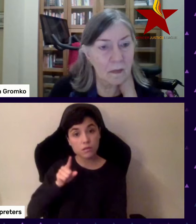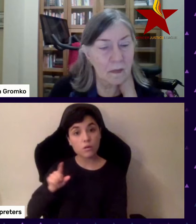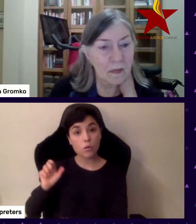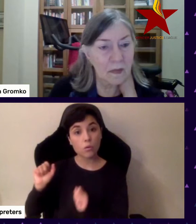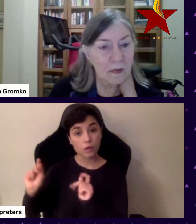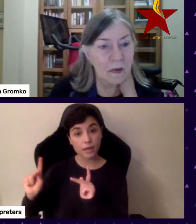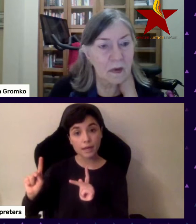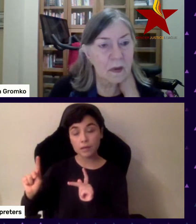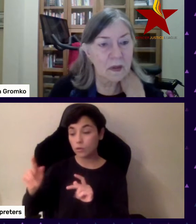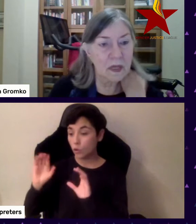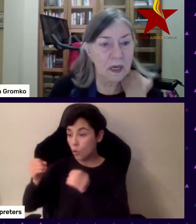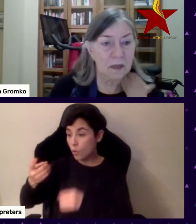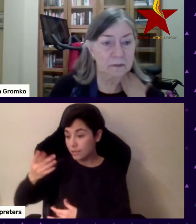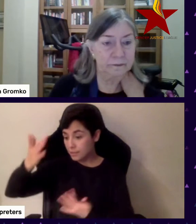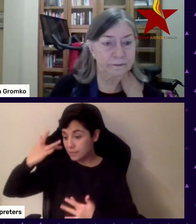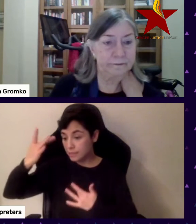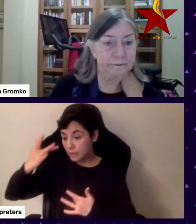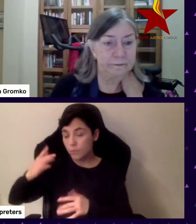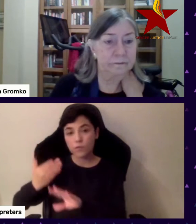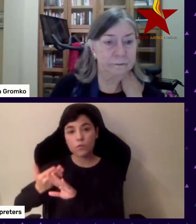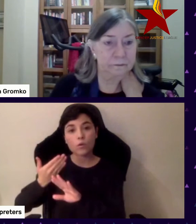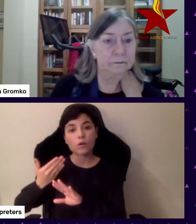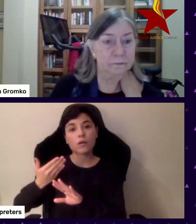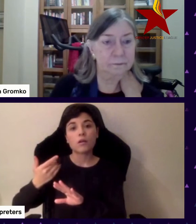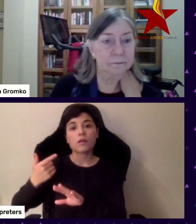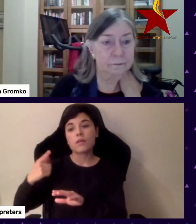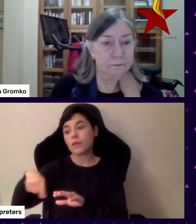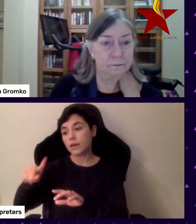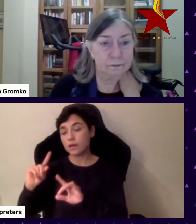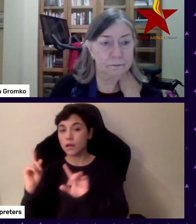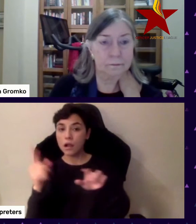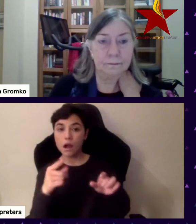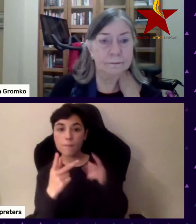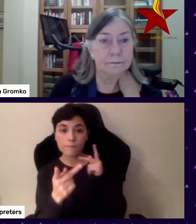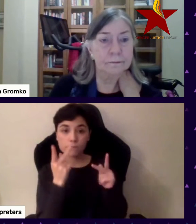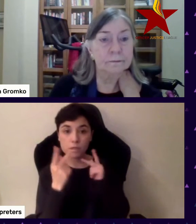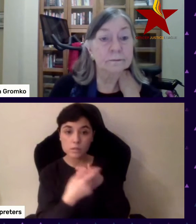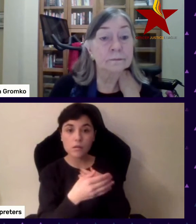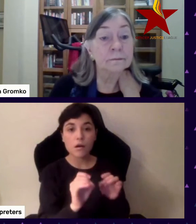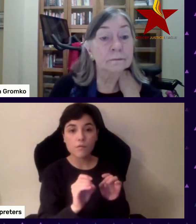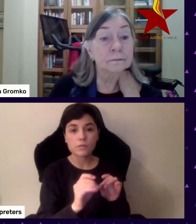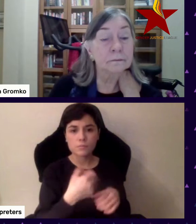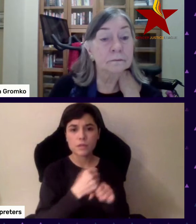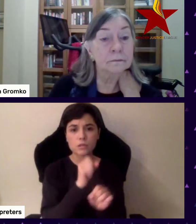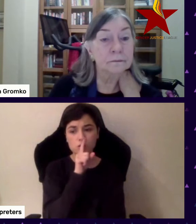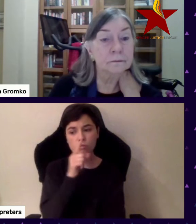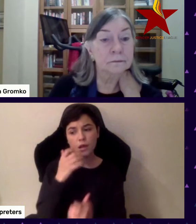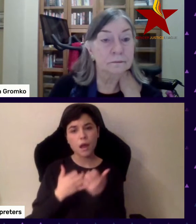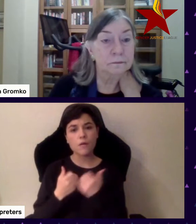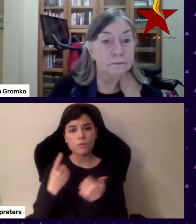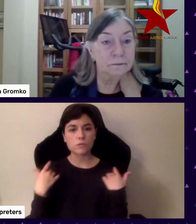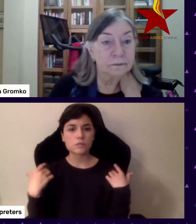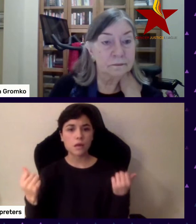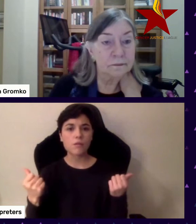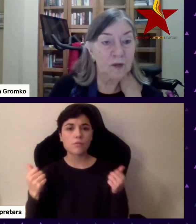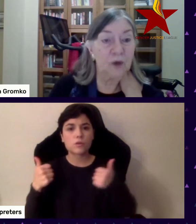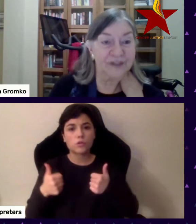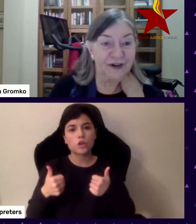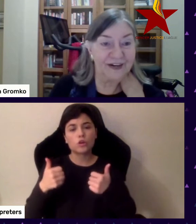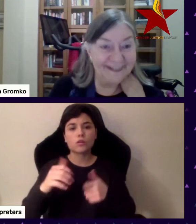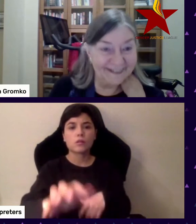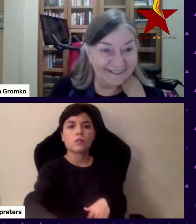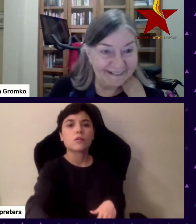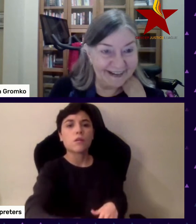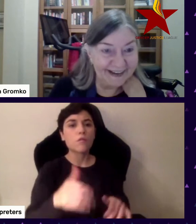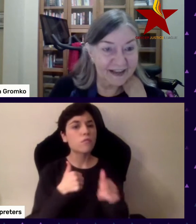there into full force again. Yeah. And Dr. Gromko, you were in the middle of a thought before your video went out. Did you